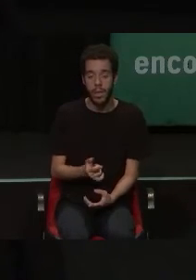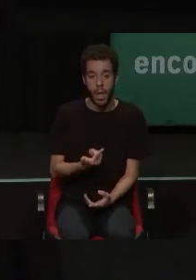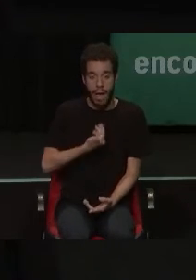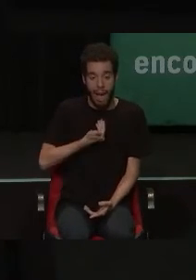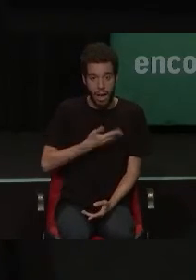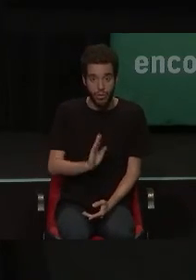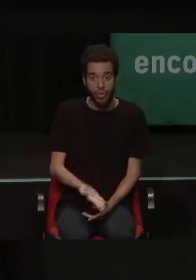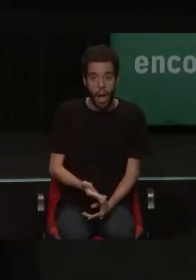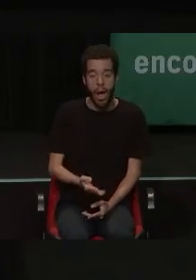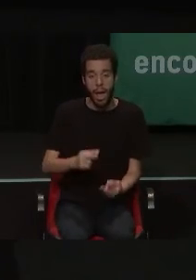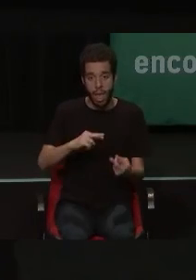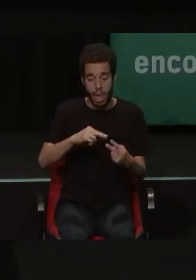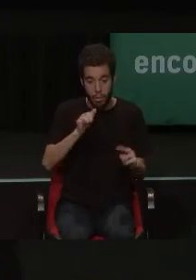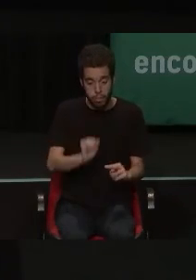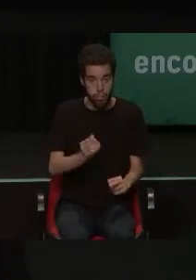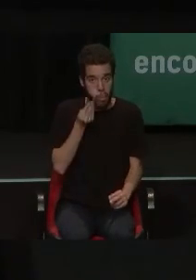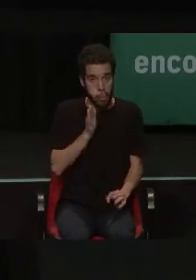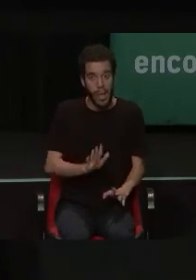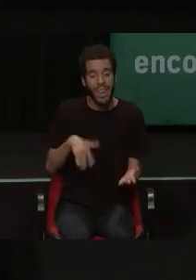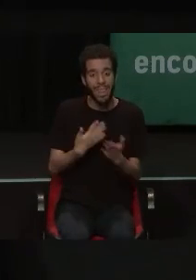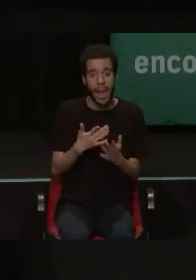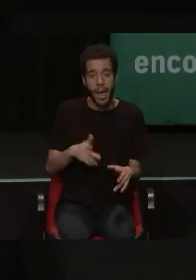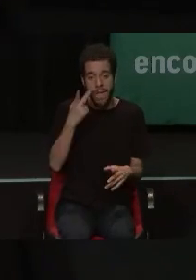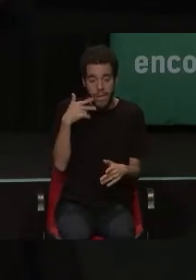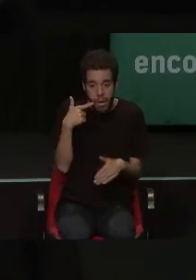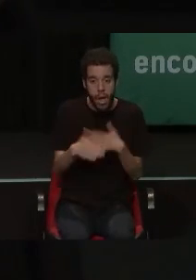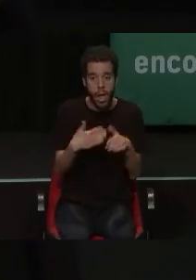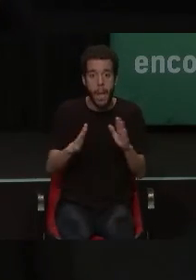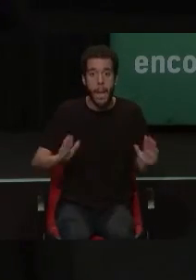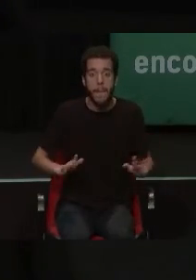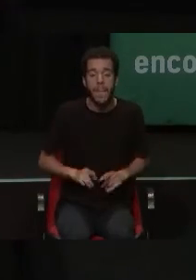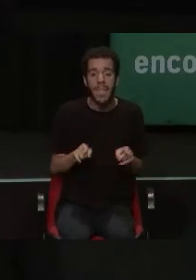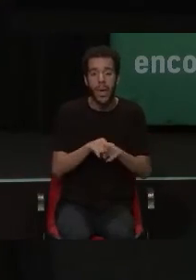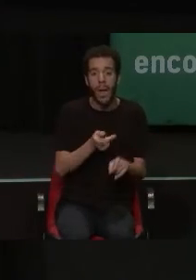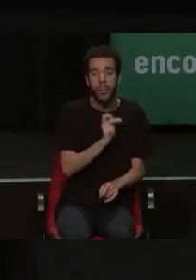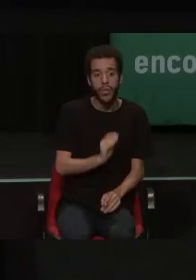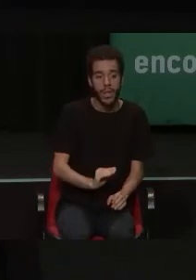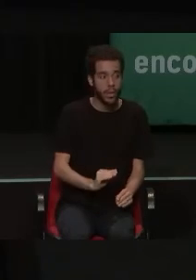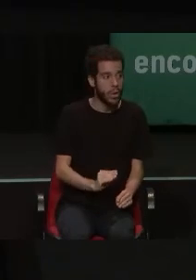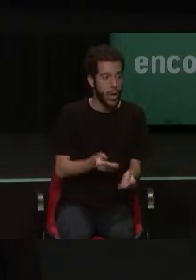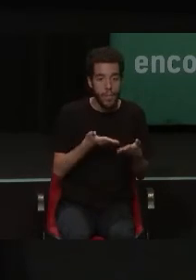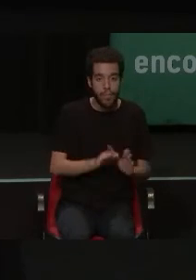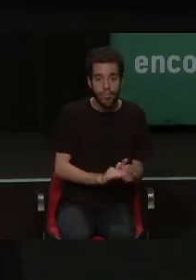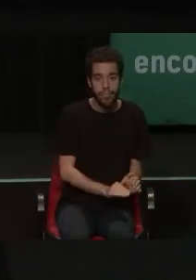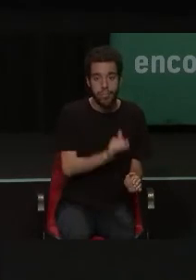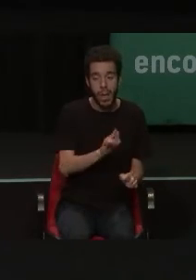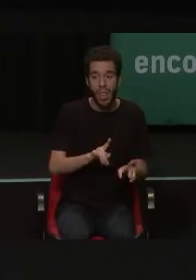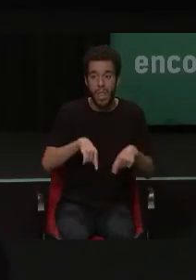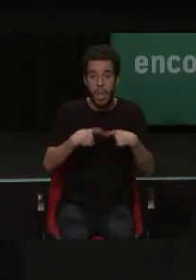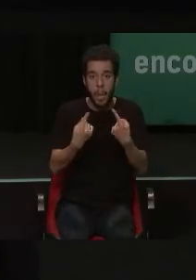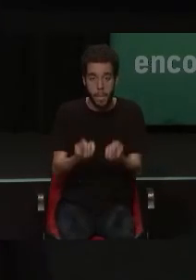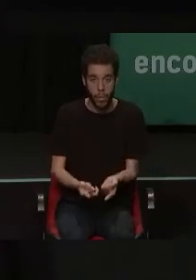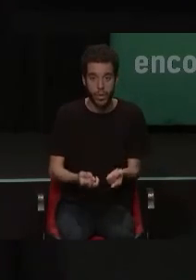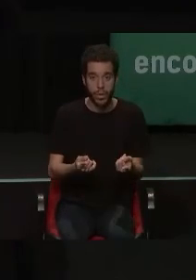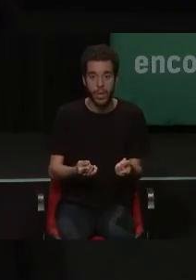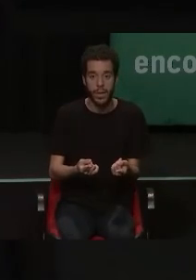certain behavior to guarantee survival. And this doesn't happen only during the first